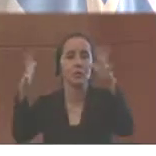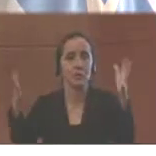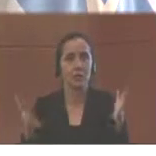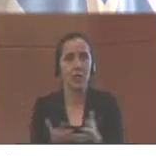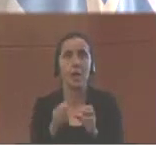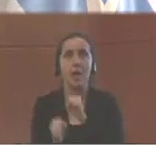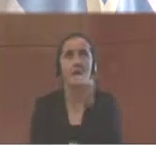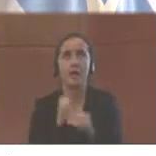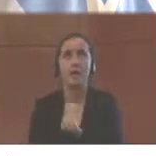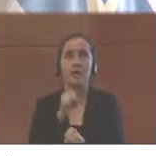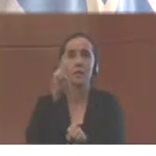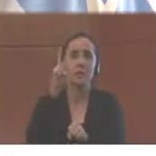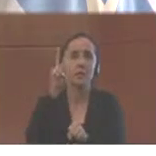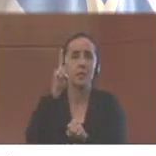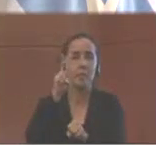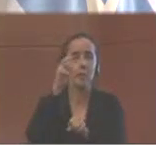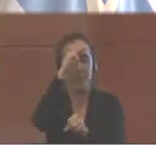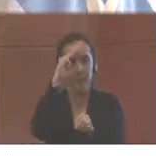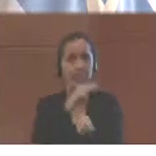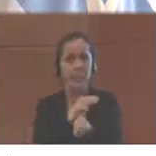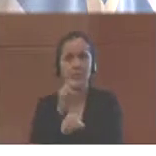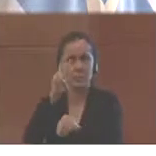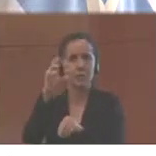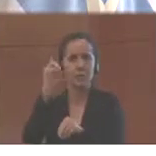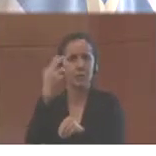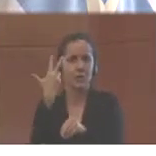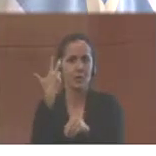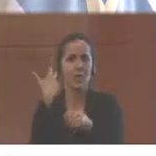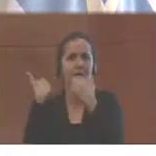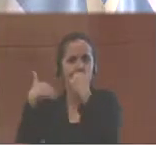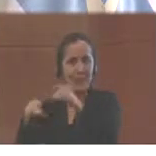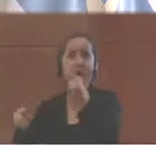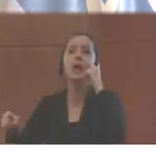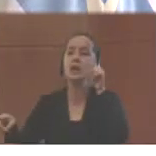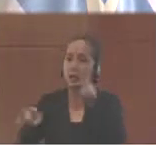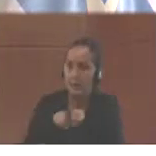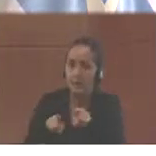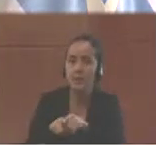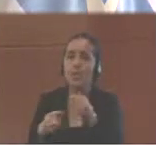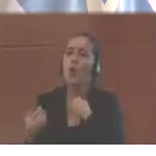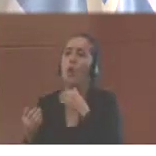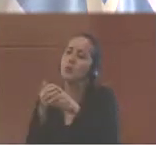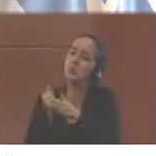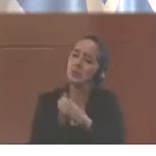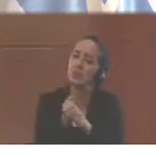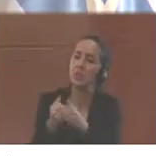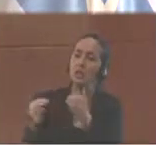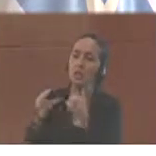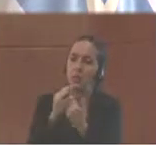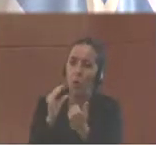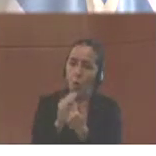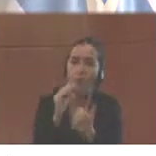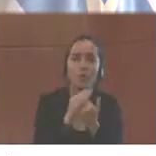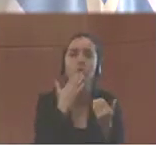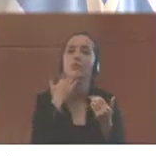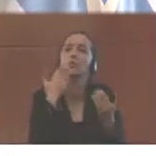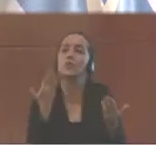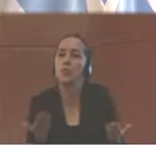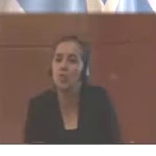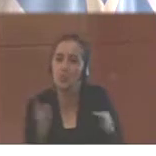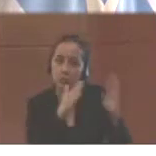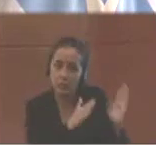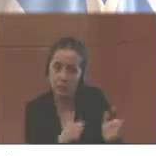In 2013 in Geneva, we received some guidelines regarding the orientations for the